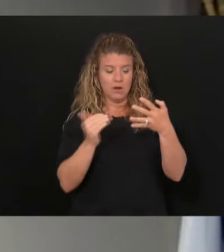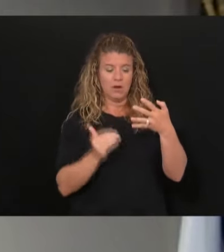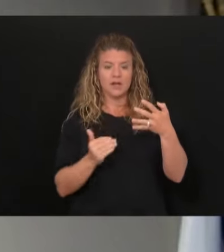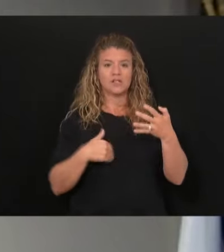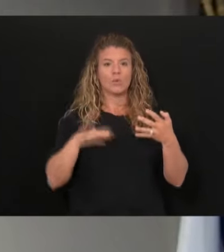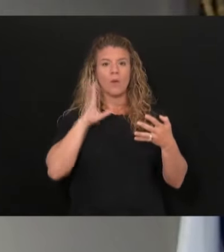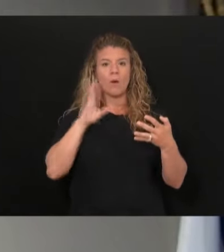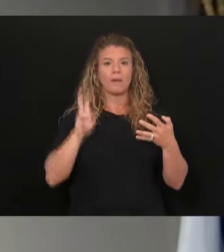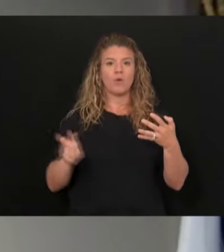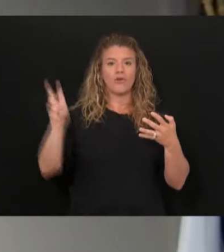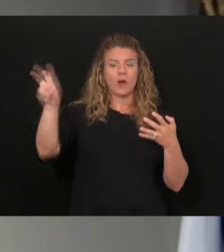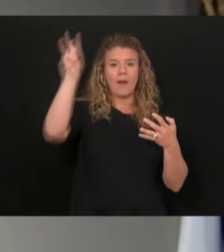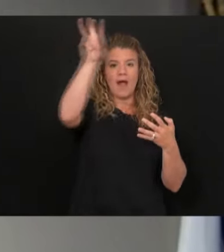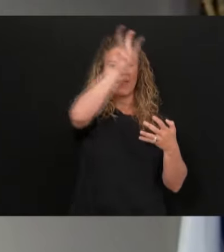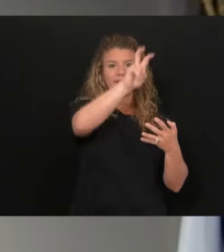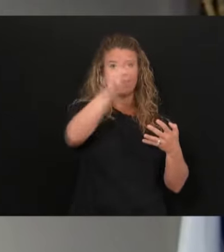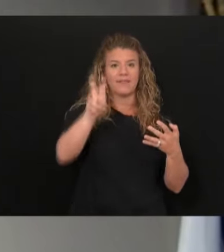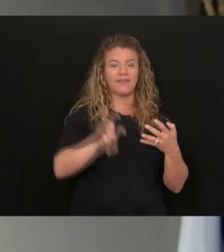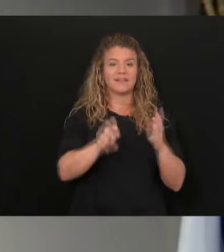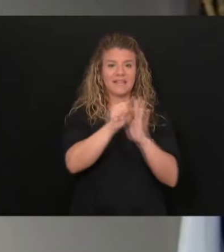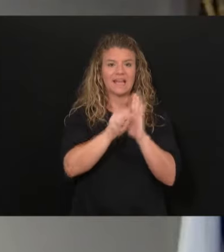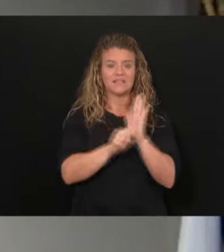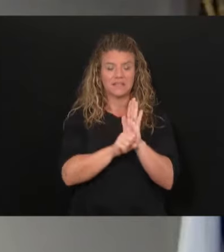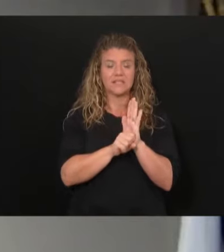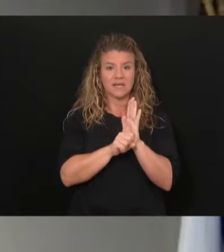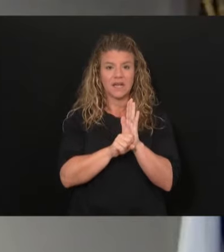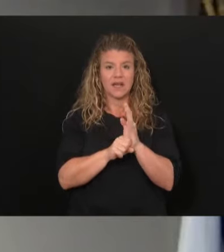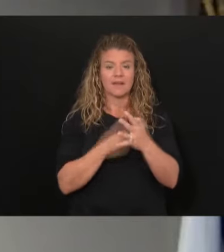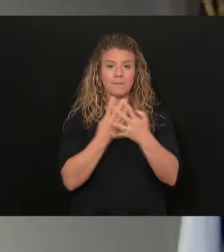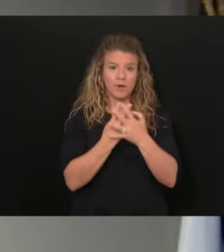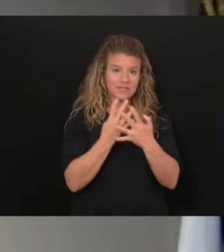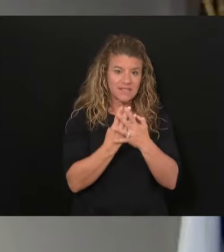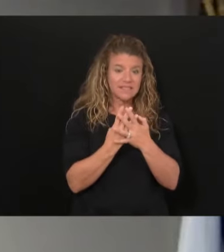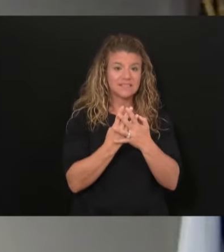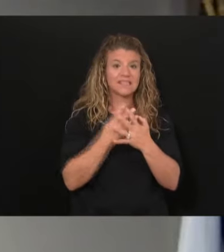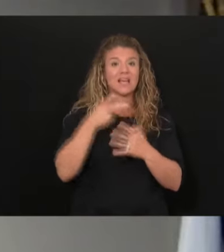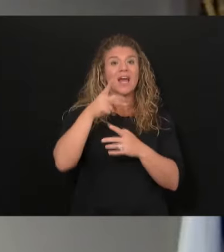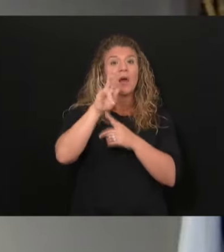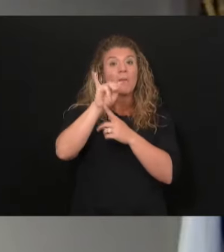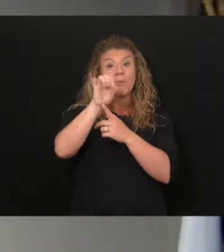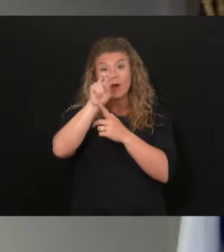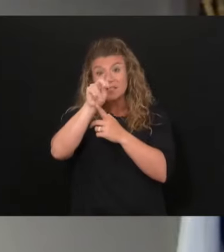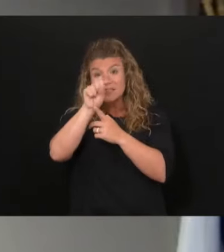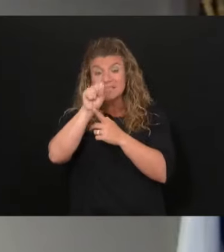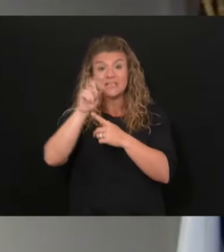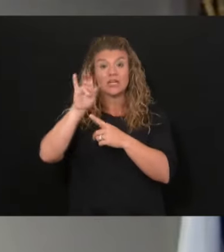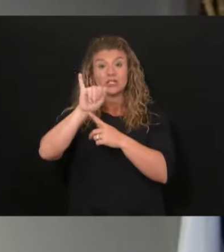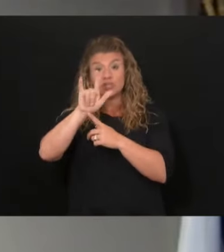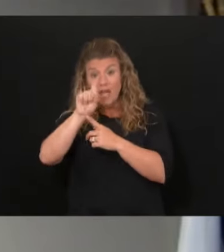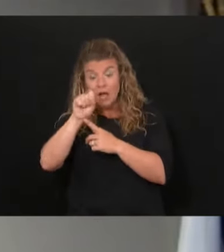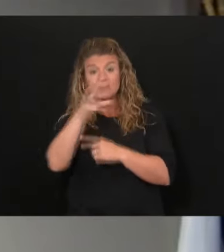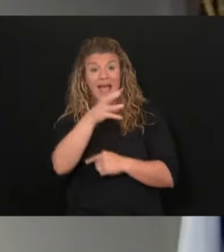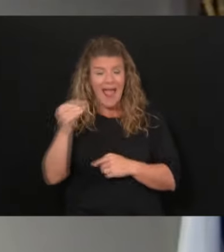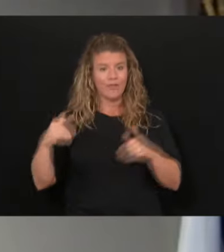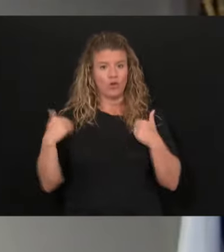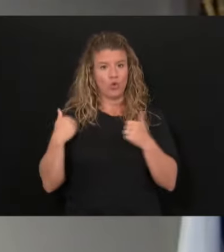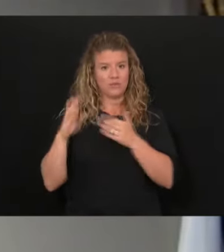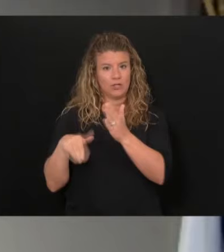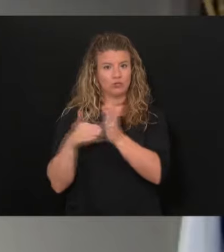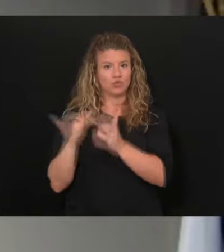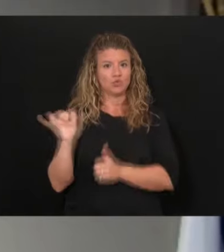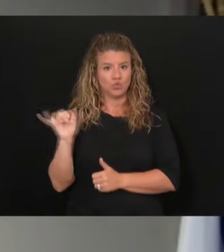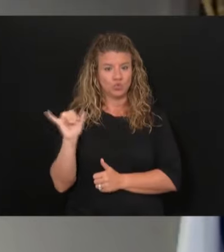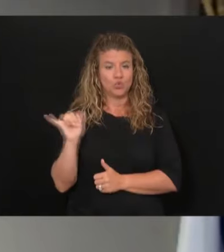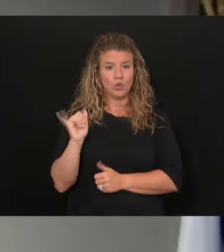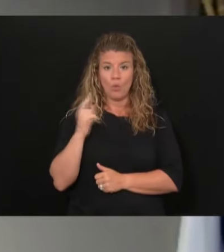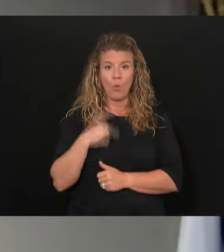around the state with their prisons, the jails, and the juvenile facilities. So those are all laid out. They are